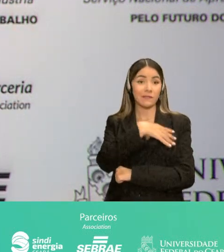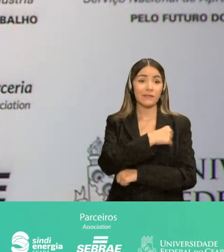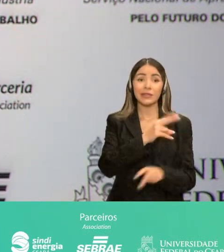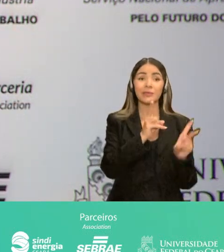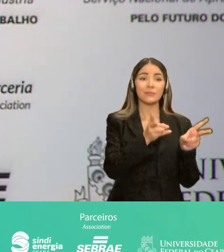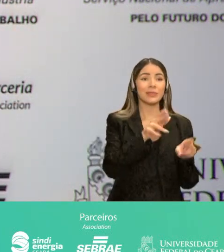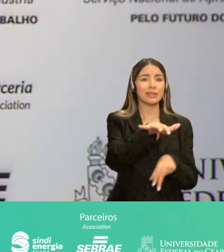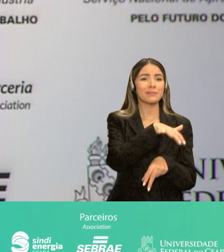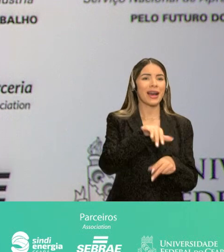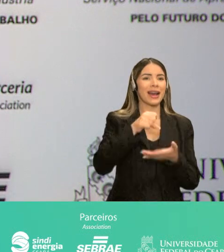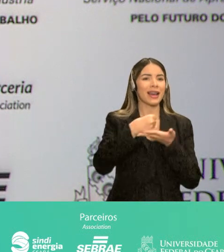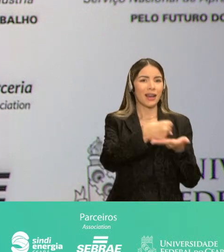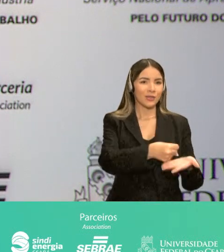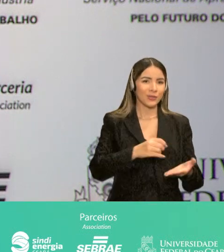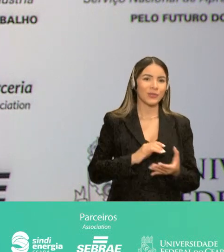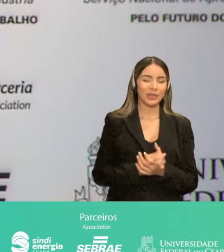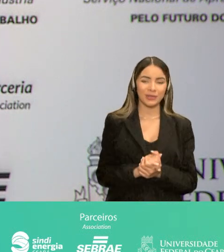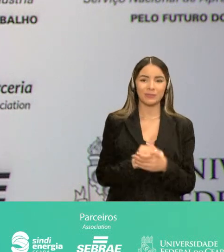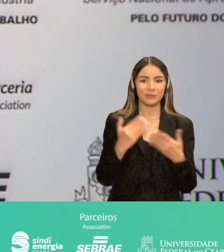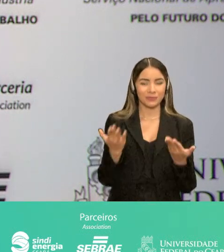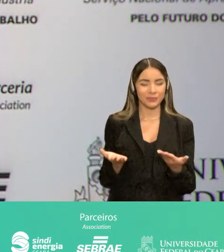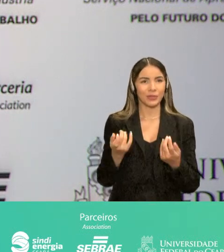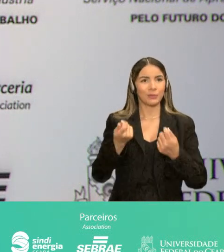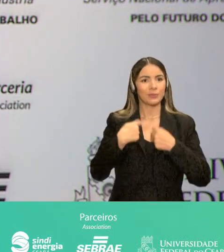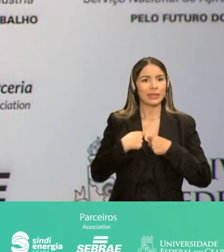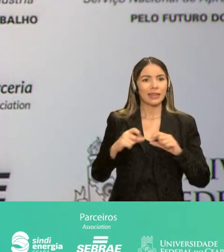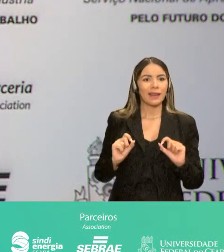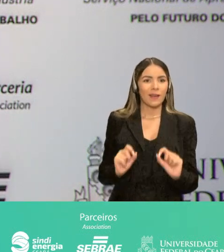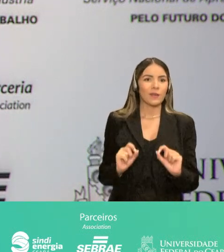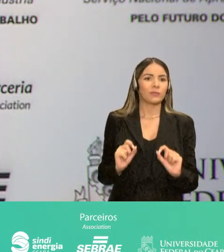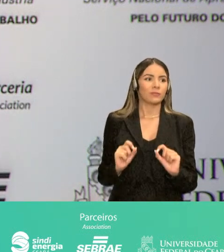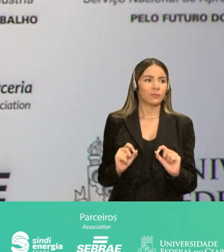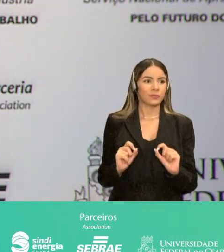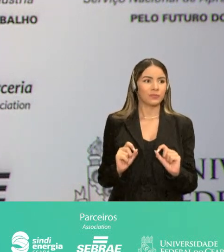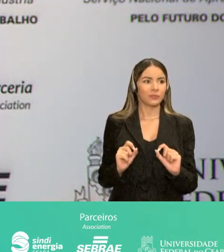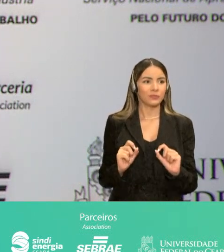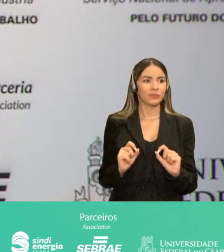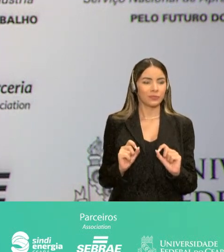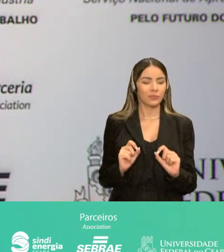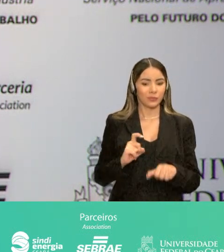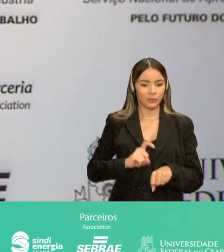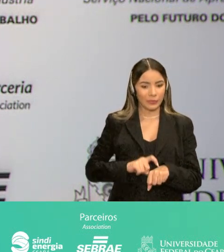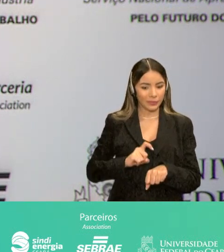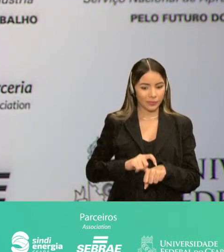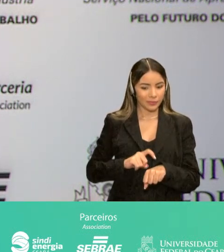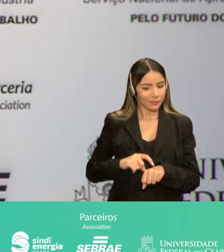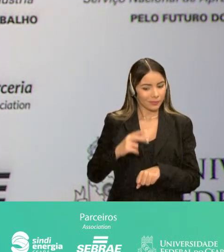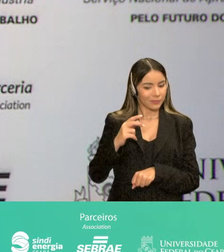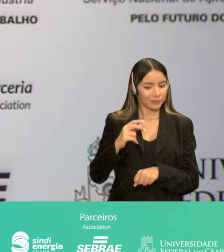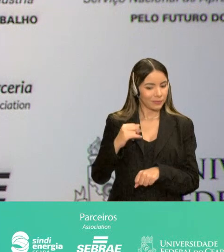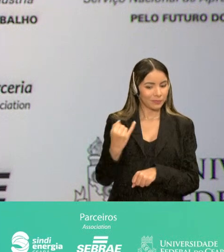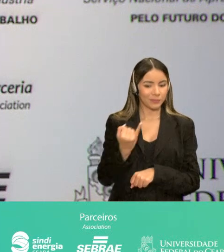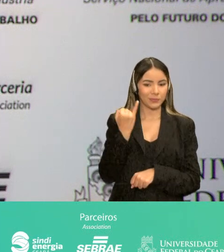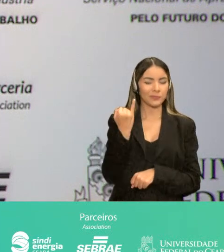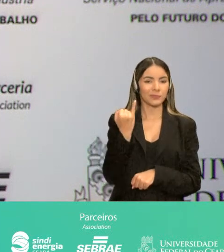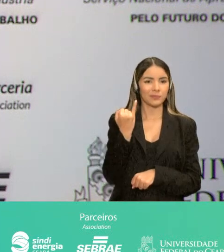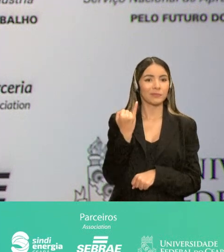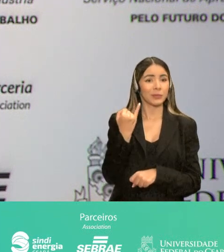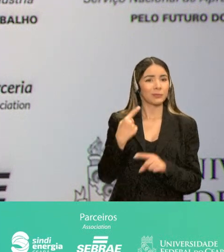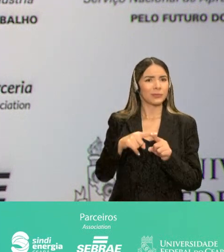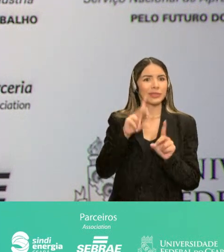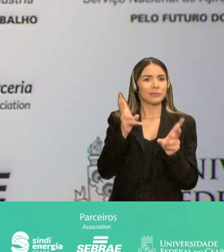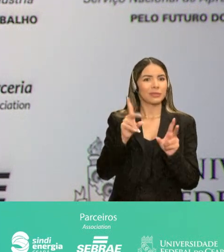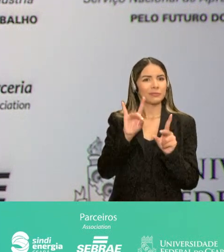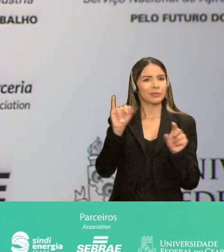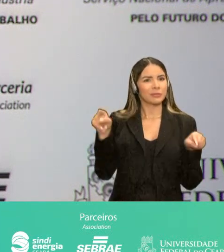se ajudando, his né? Então, isso também grandson, traz and I was with um pequeno him. ponto ali So this mas essas brings me coincidências elas não são, né,